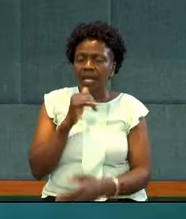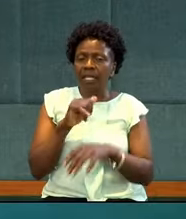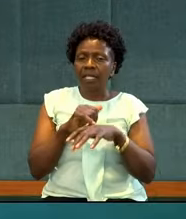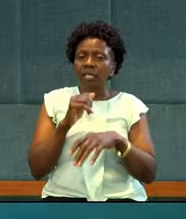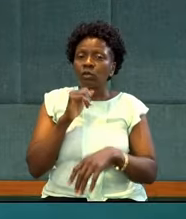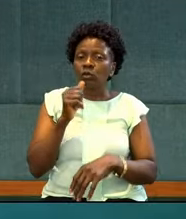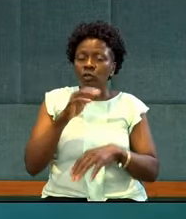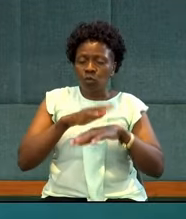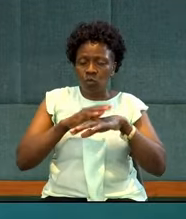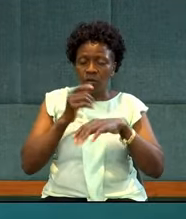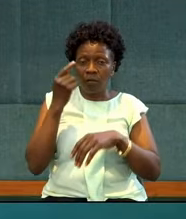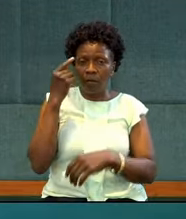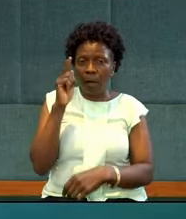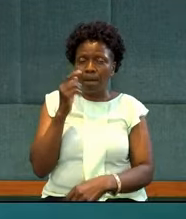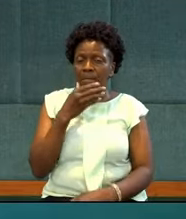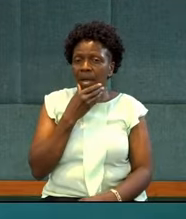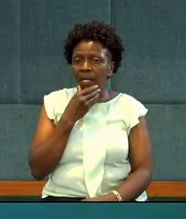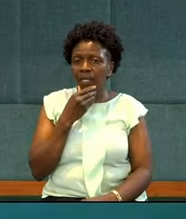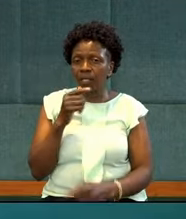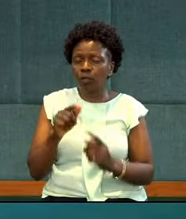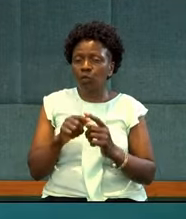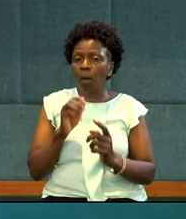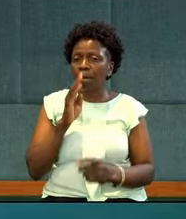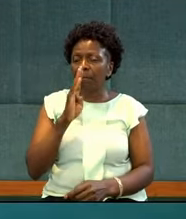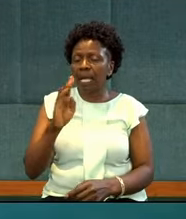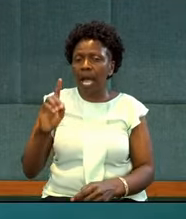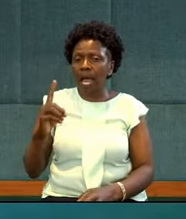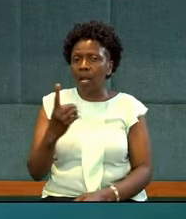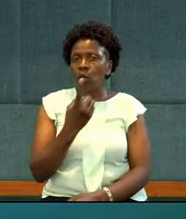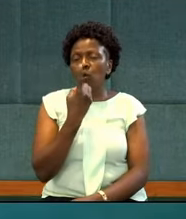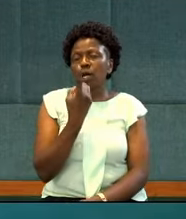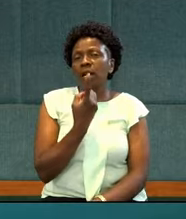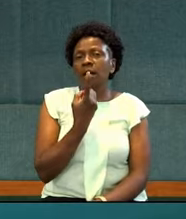It is not good for man to be alone.